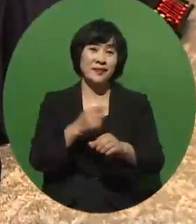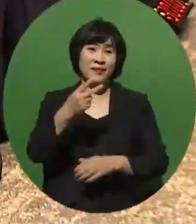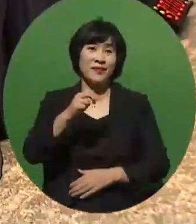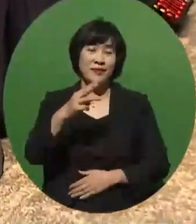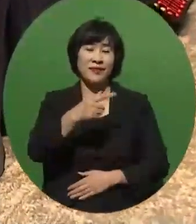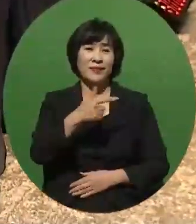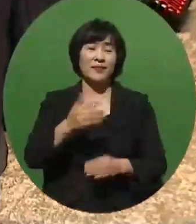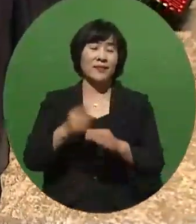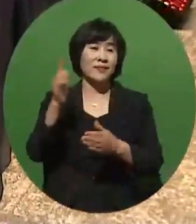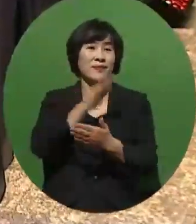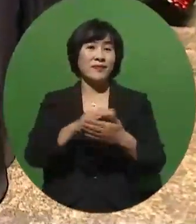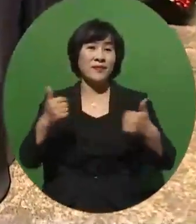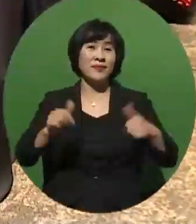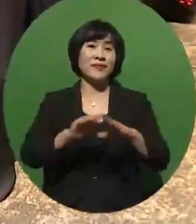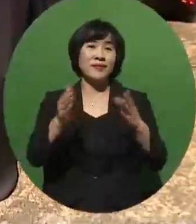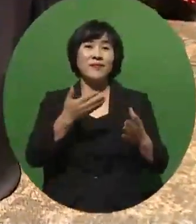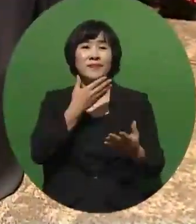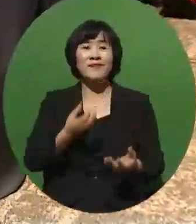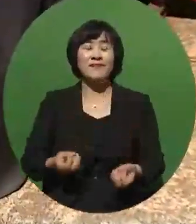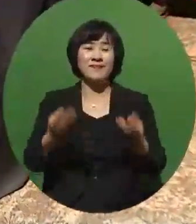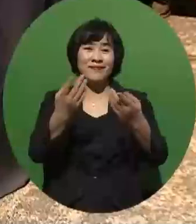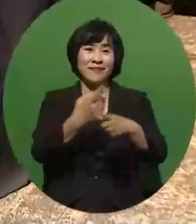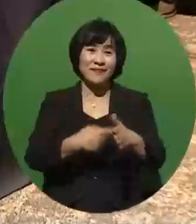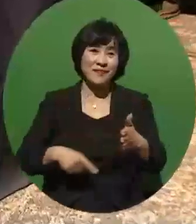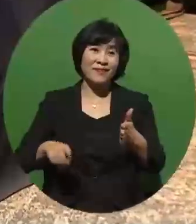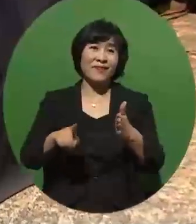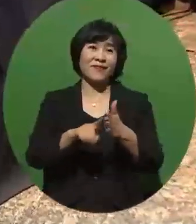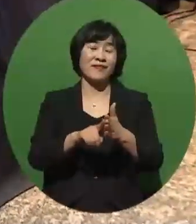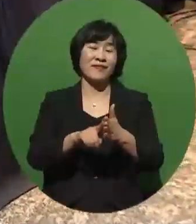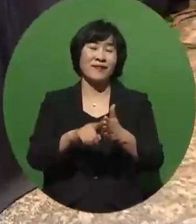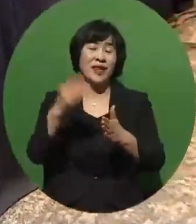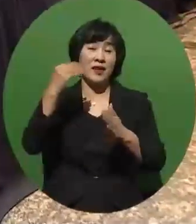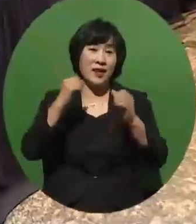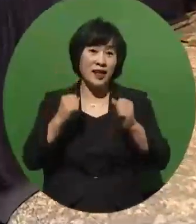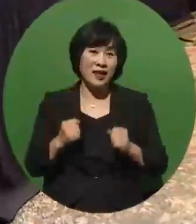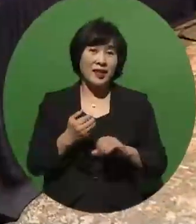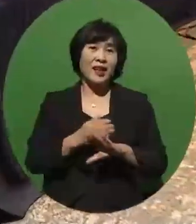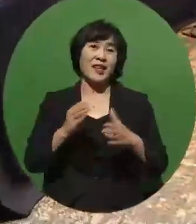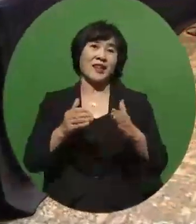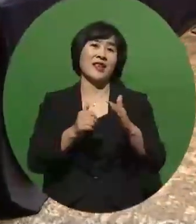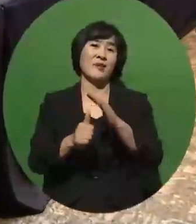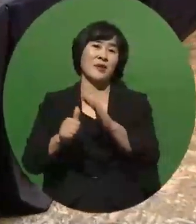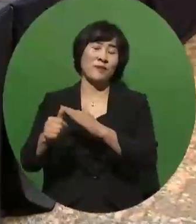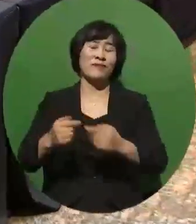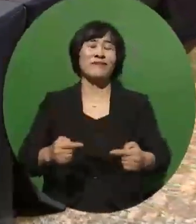Especially, we have heads of foreign missions to Korea.